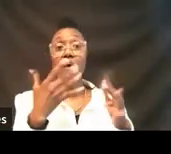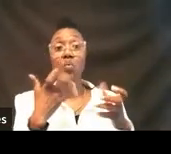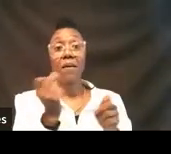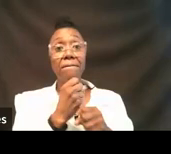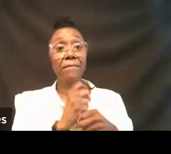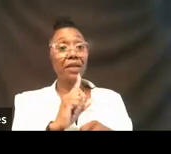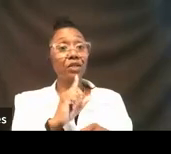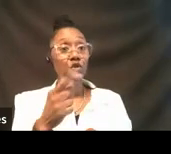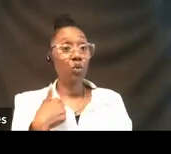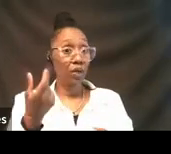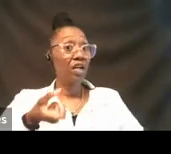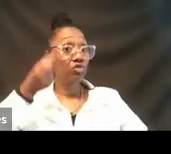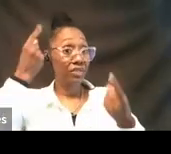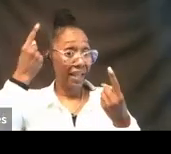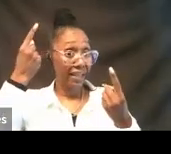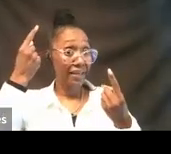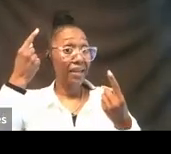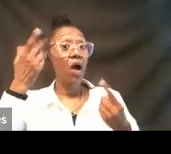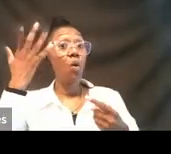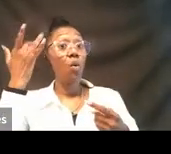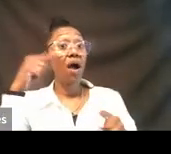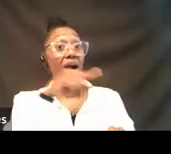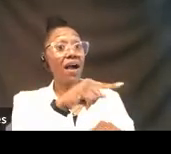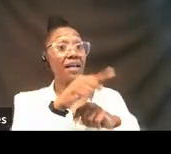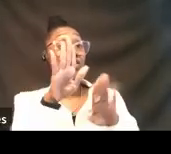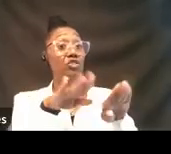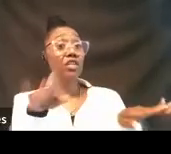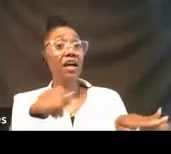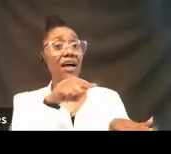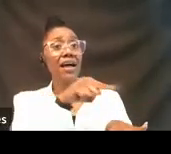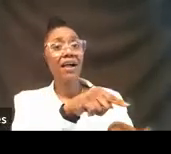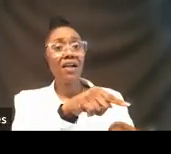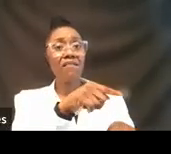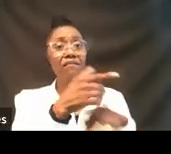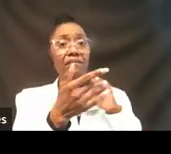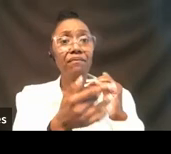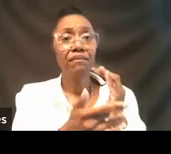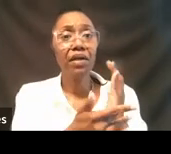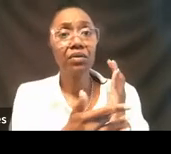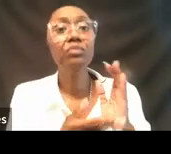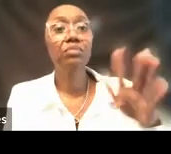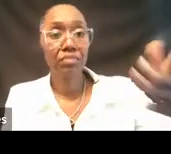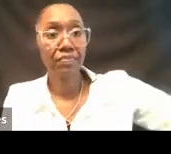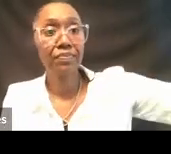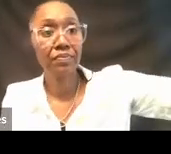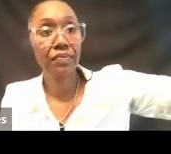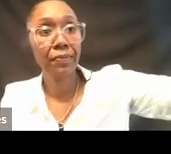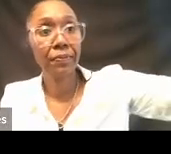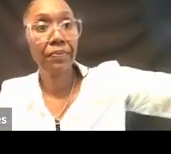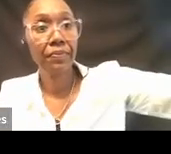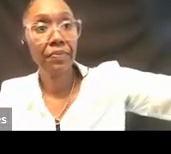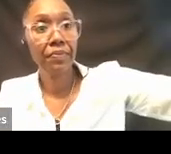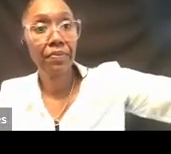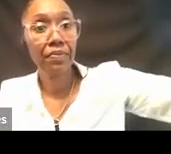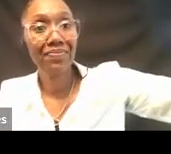understand this. Just because a child lives in technical definition poverty does not mean that that poverty actually